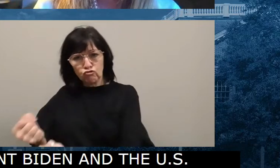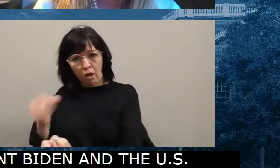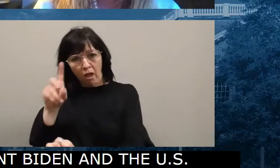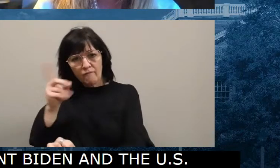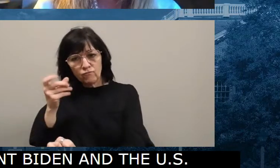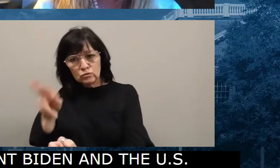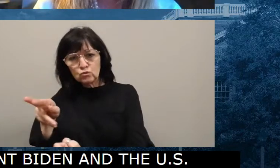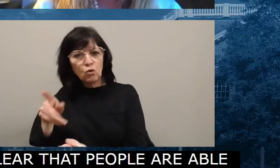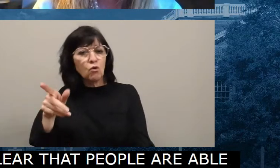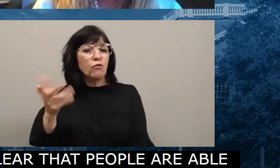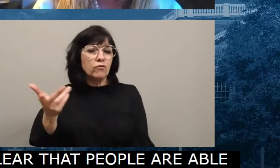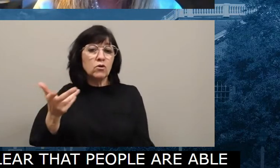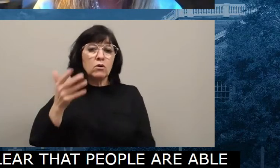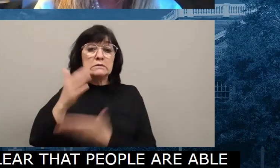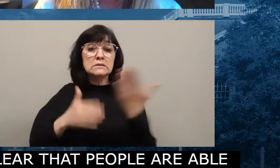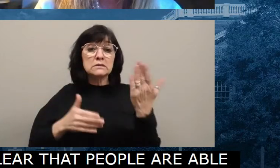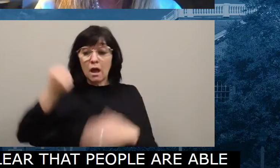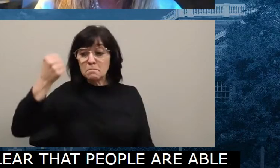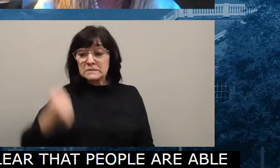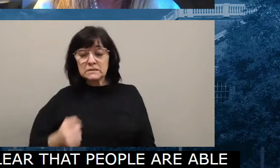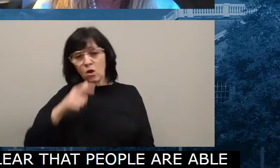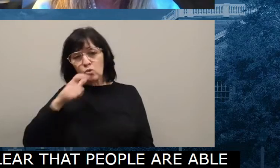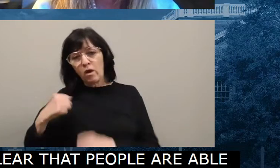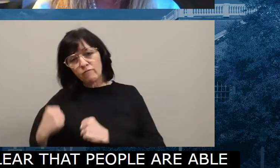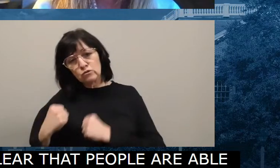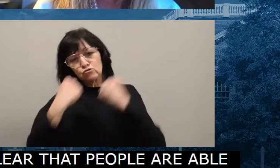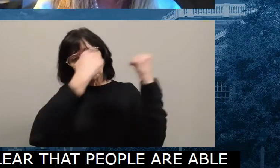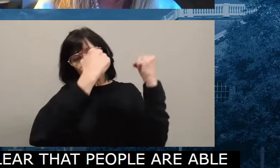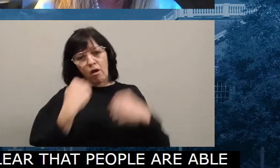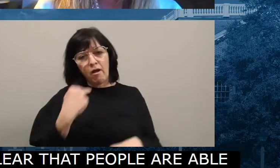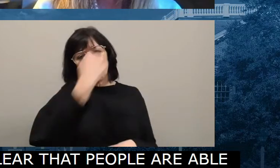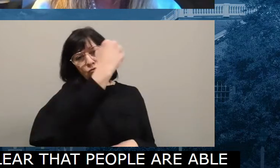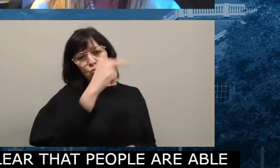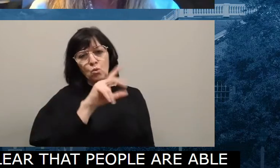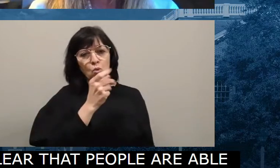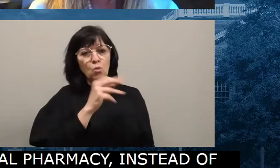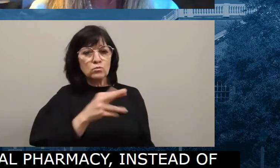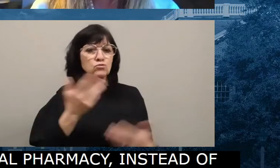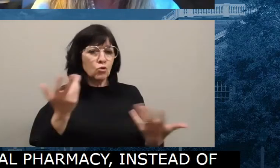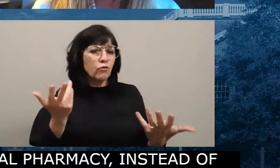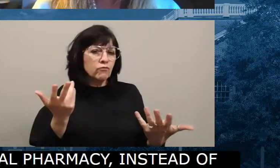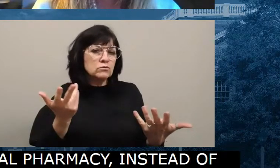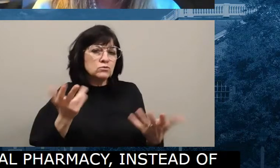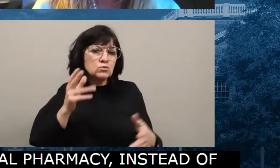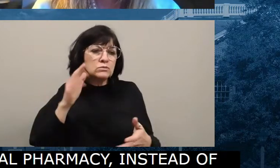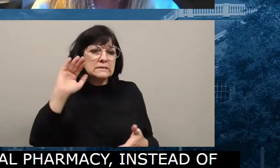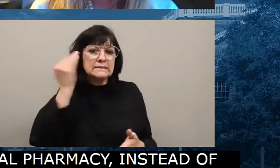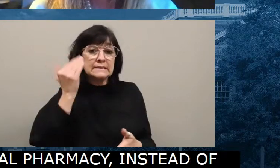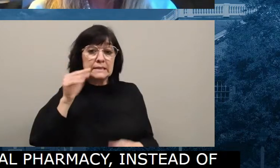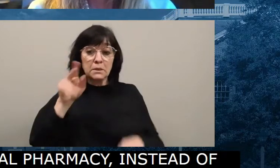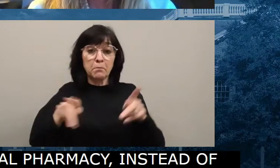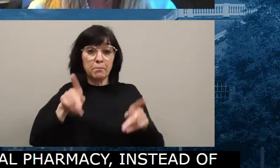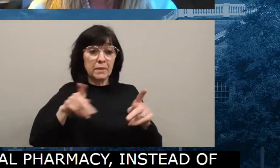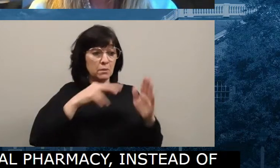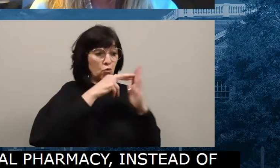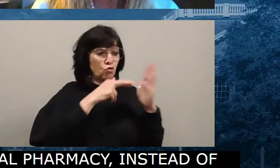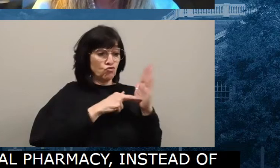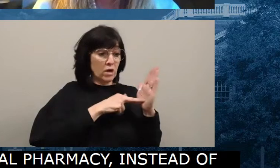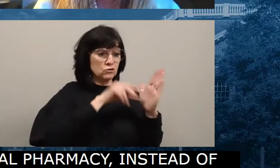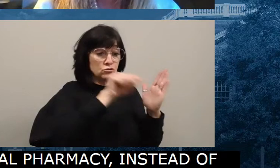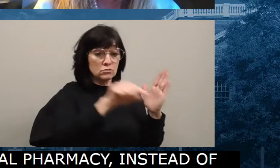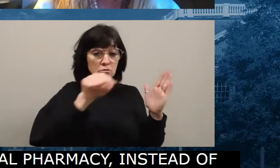back. So we have been monitoring that, try to match the opening, if you will, and